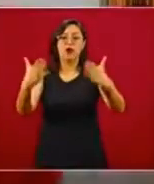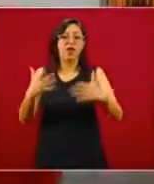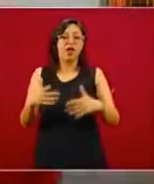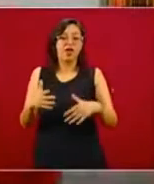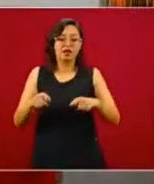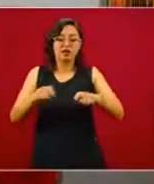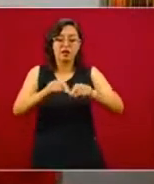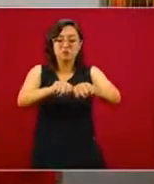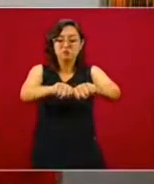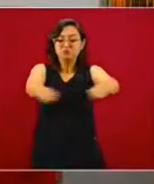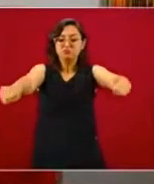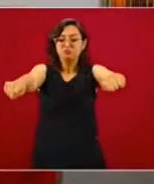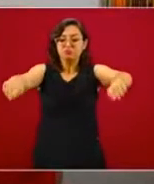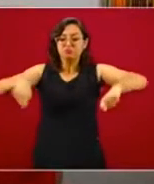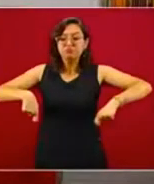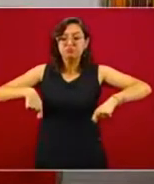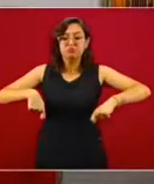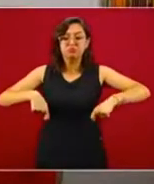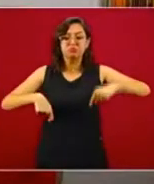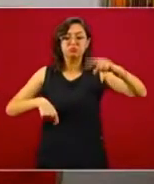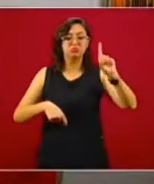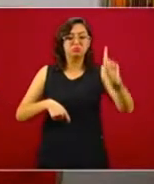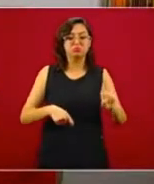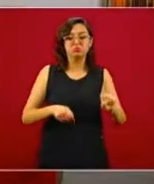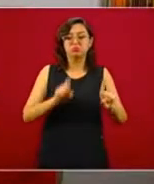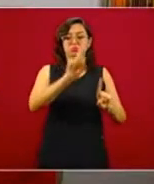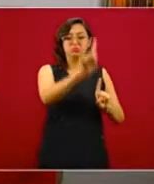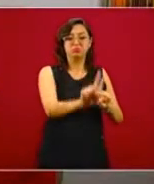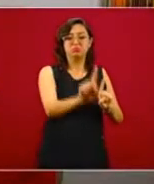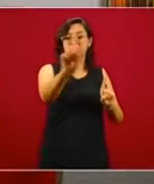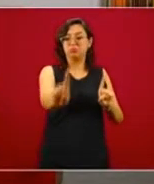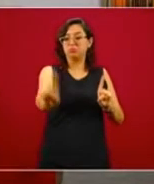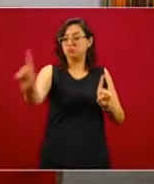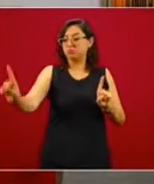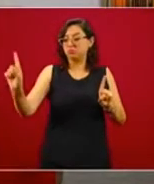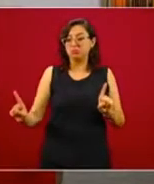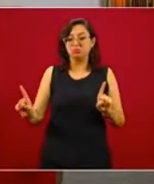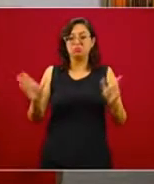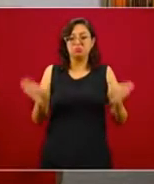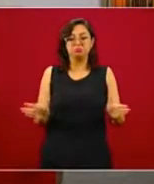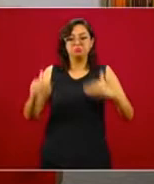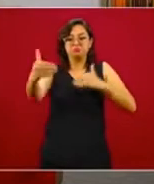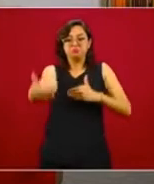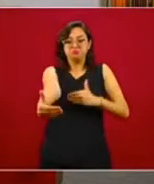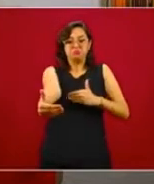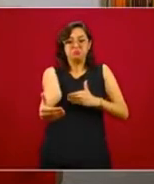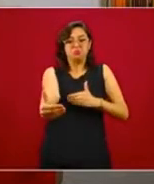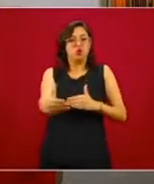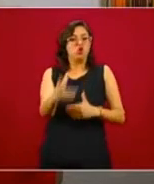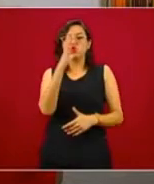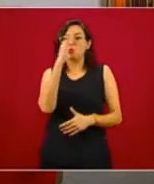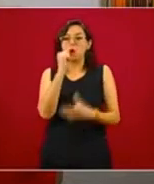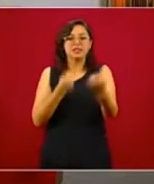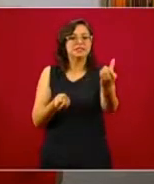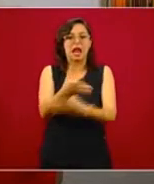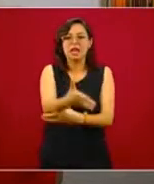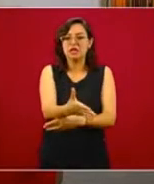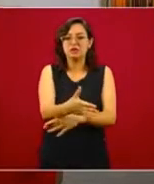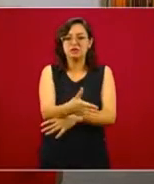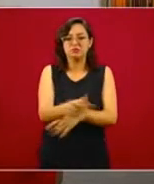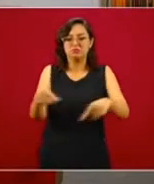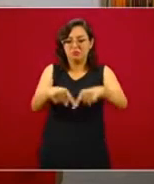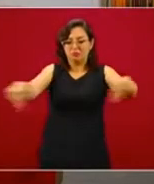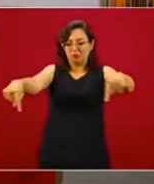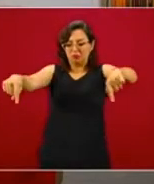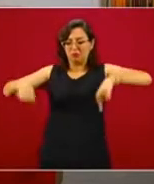they were drawing squares on the floor, and that's how children were indicated